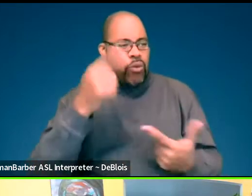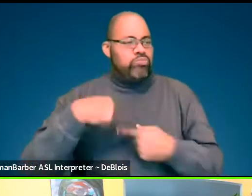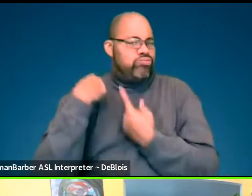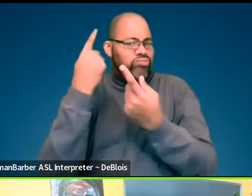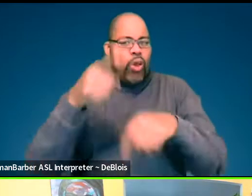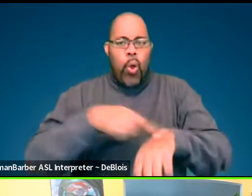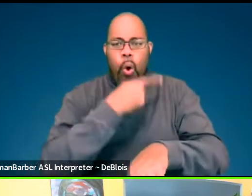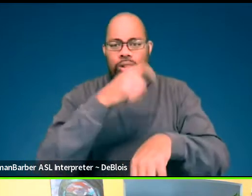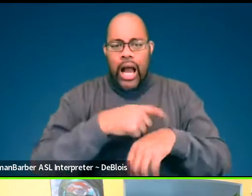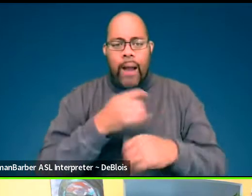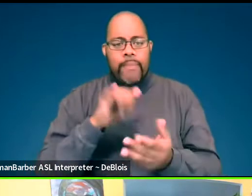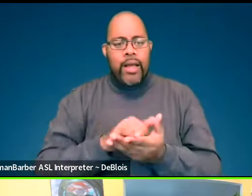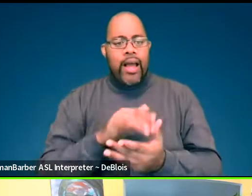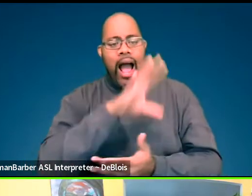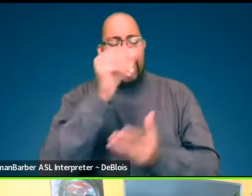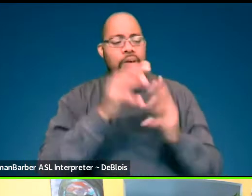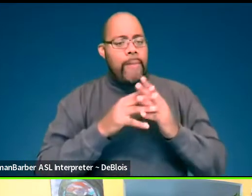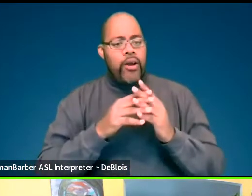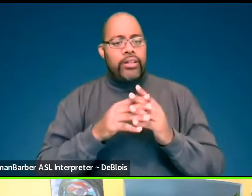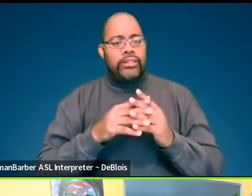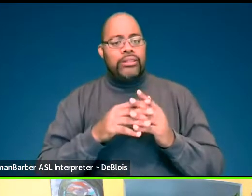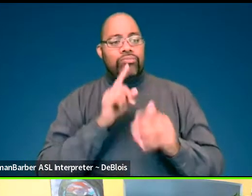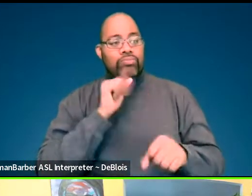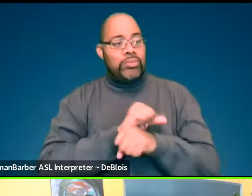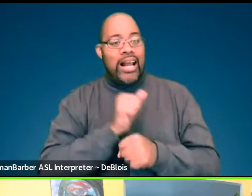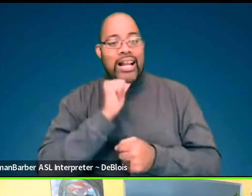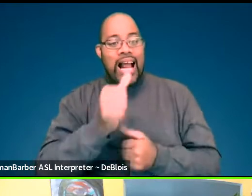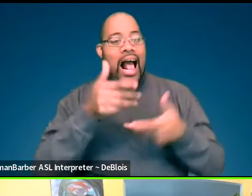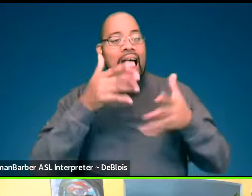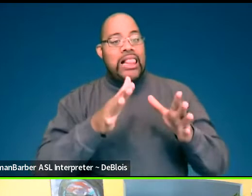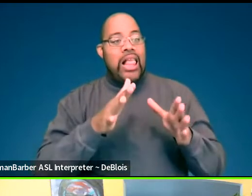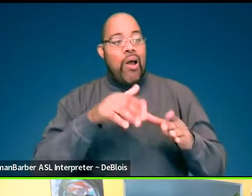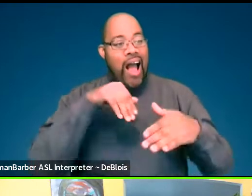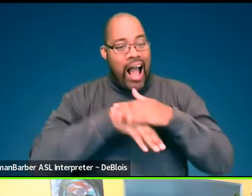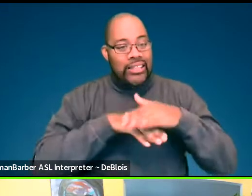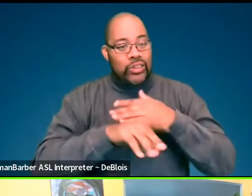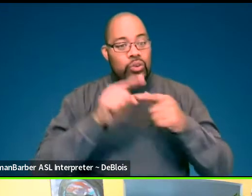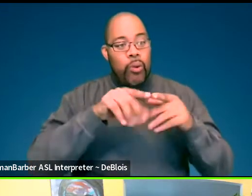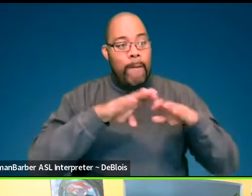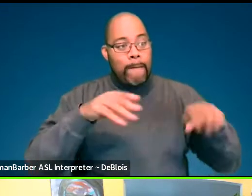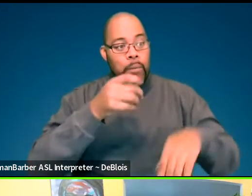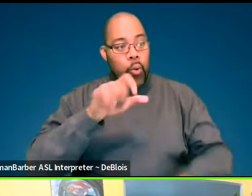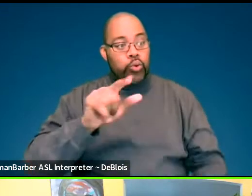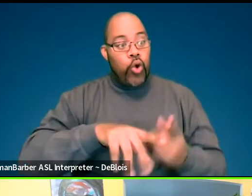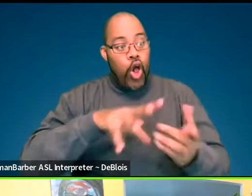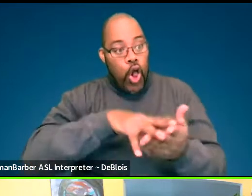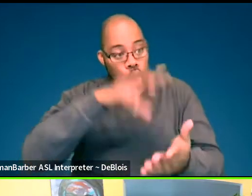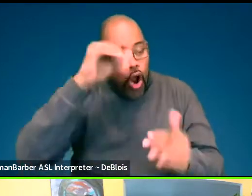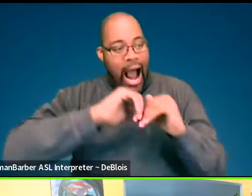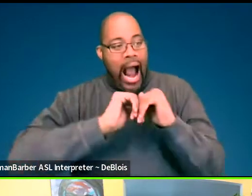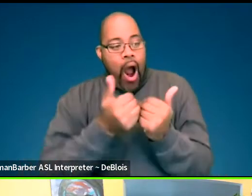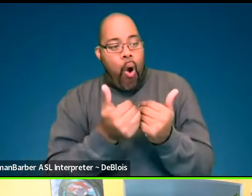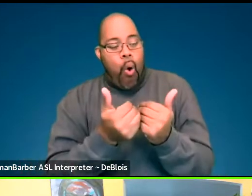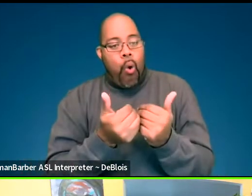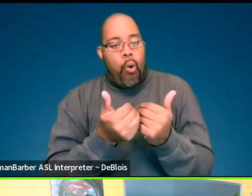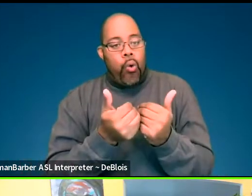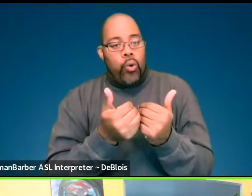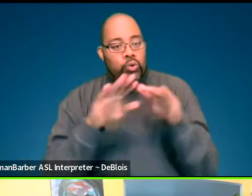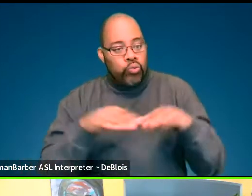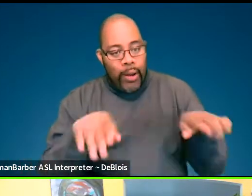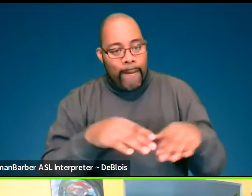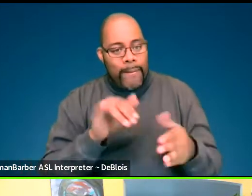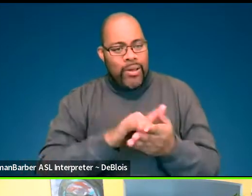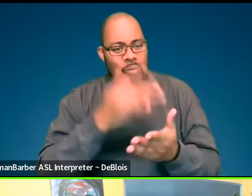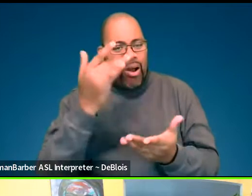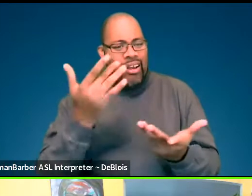long that African Americans literally were not allowed access to pools to learn how to swim, which is